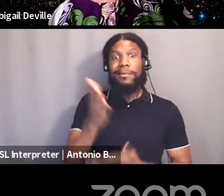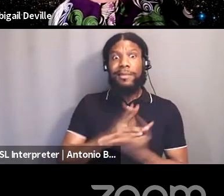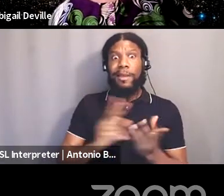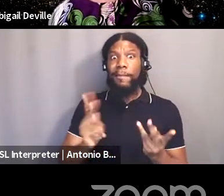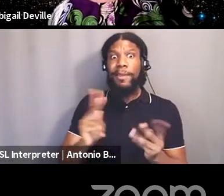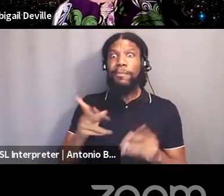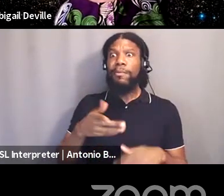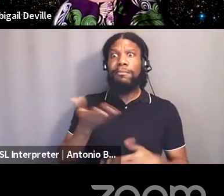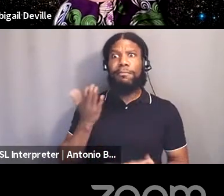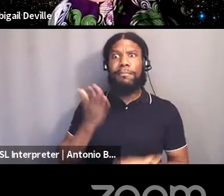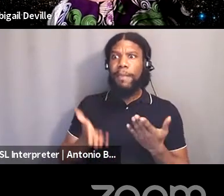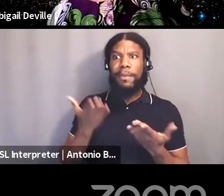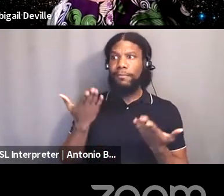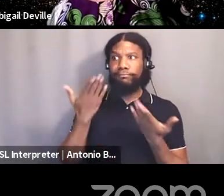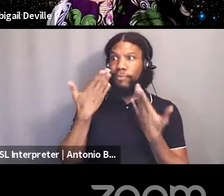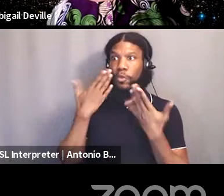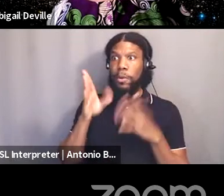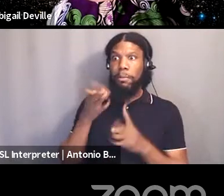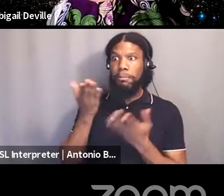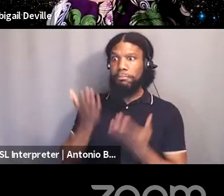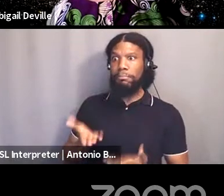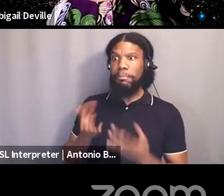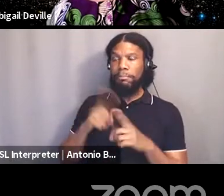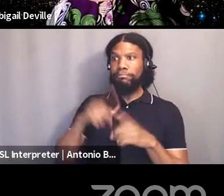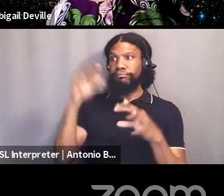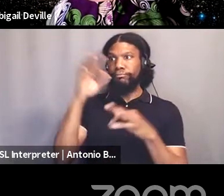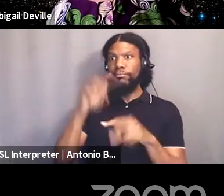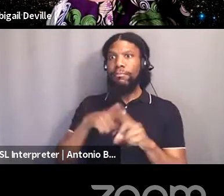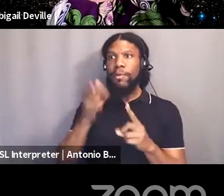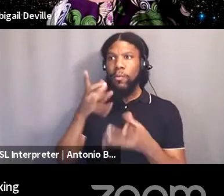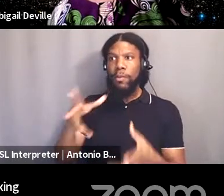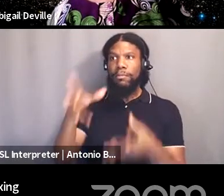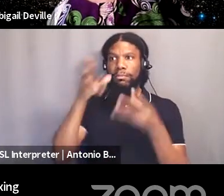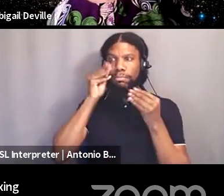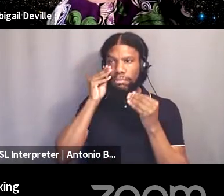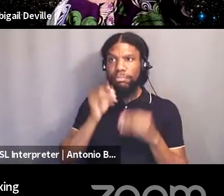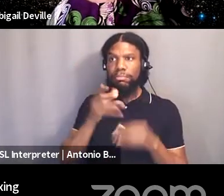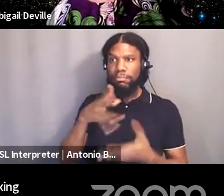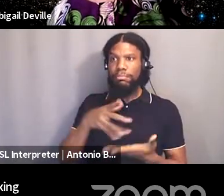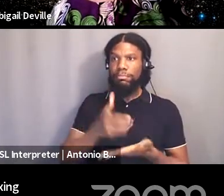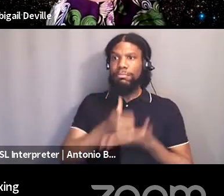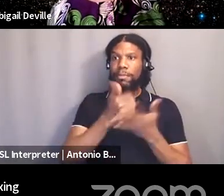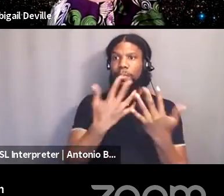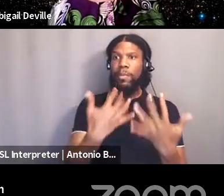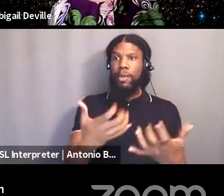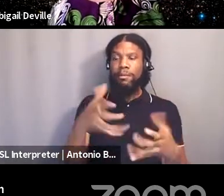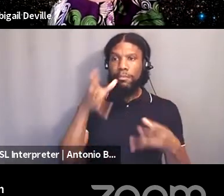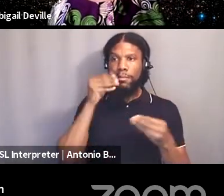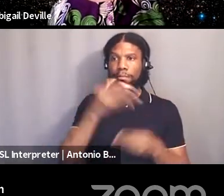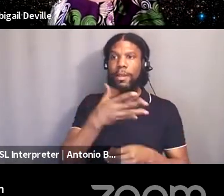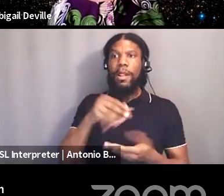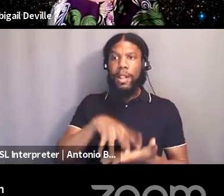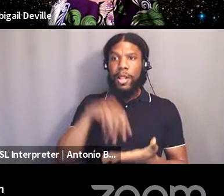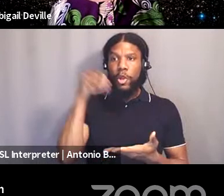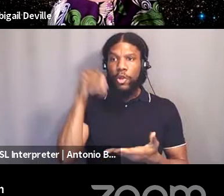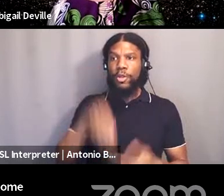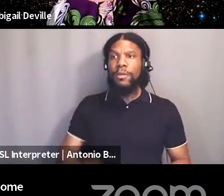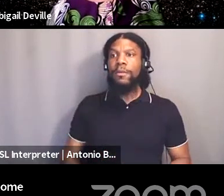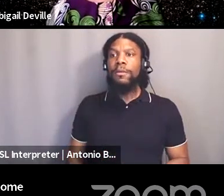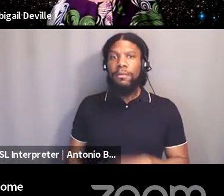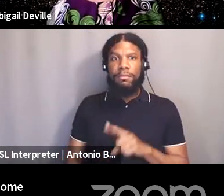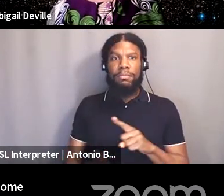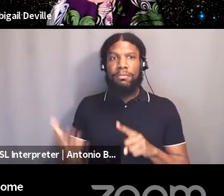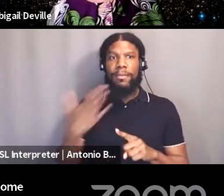sit together for audiences. Thank you. Abigail, your practice has been defined by